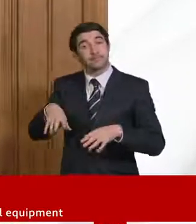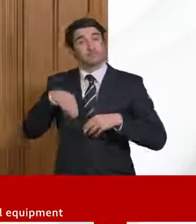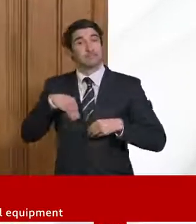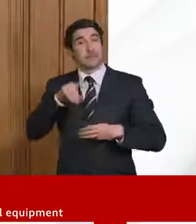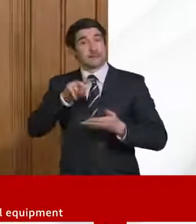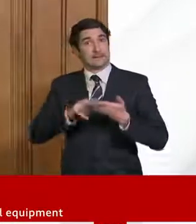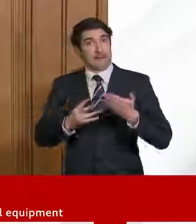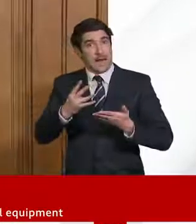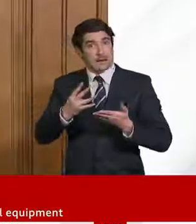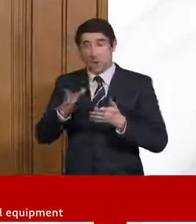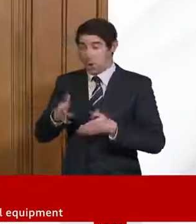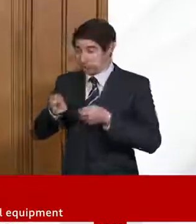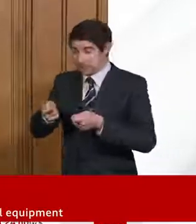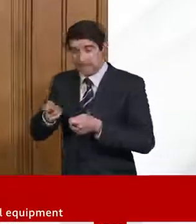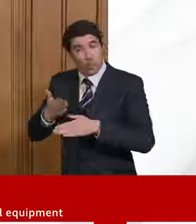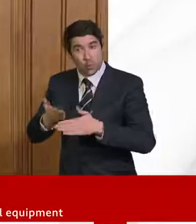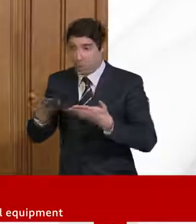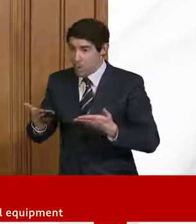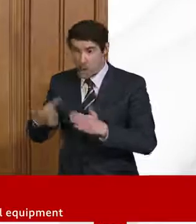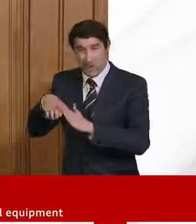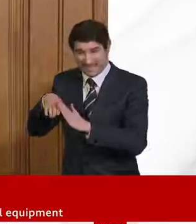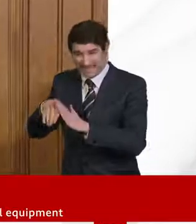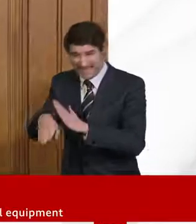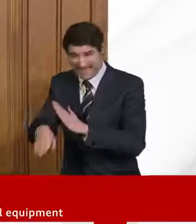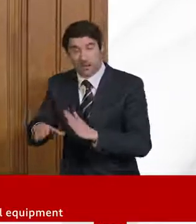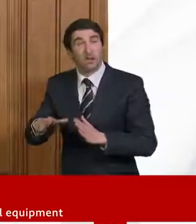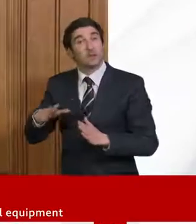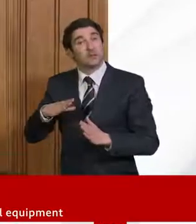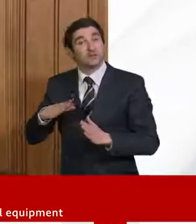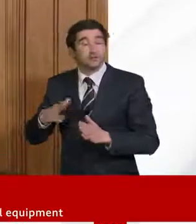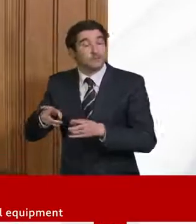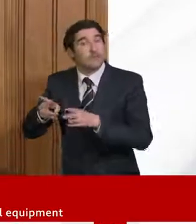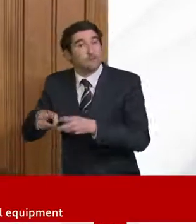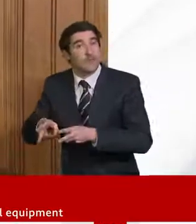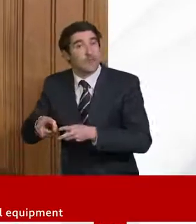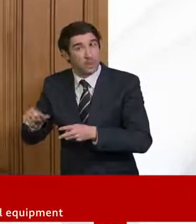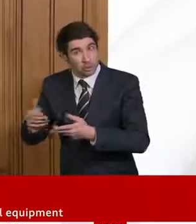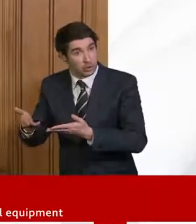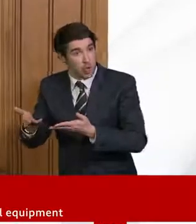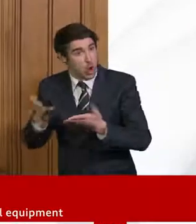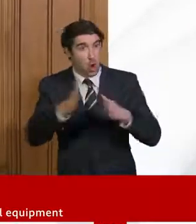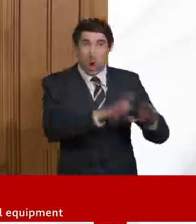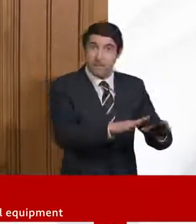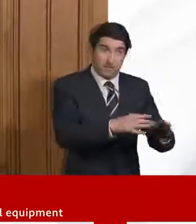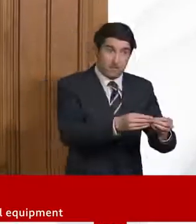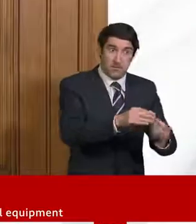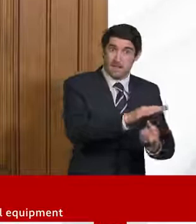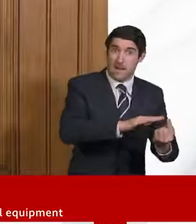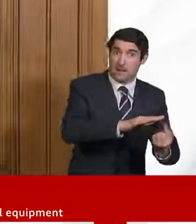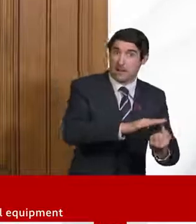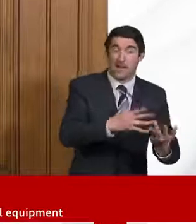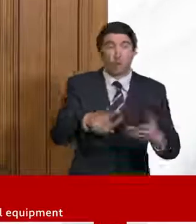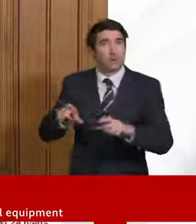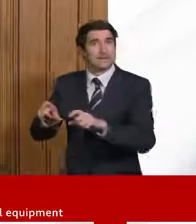have tried to maintain throughout this by increasing the capacity of the NHS and also suppressing the virus and reducing the demand